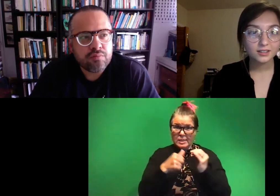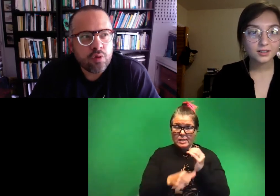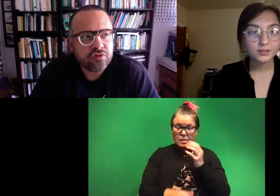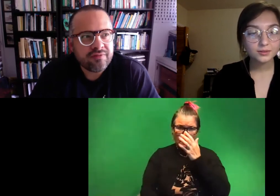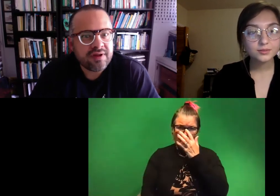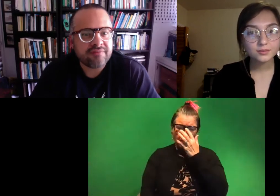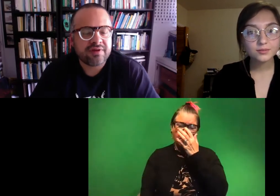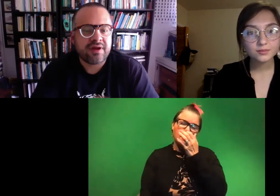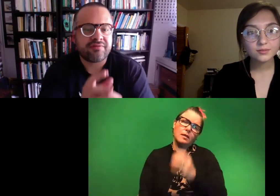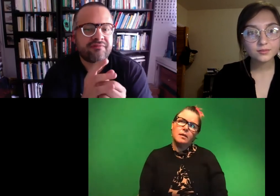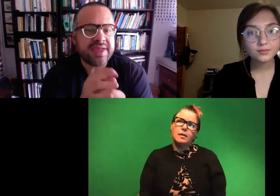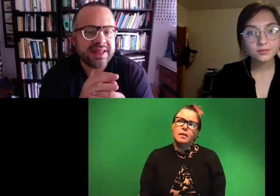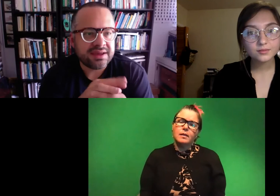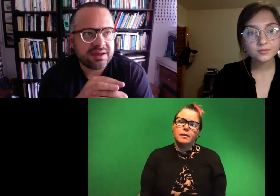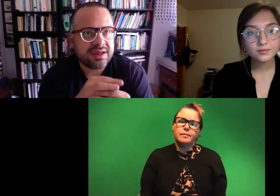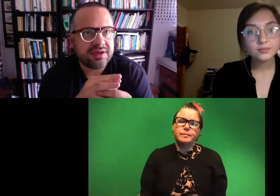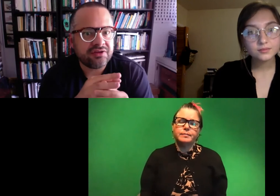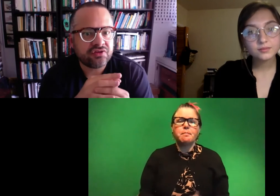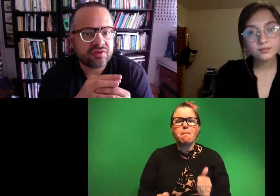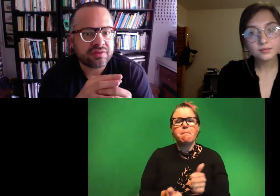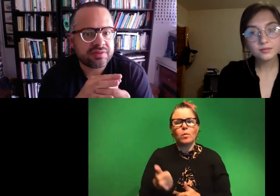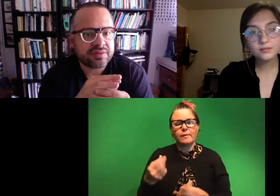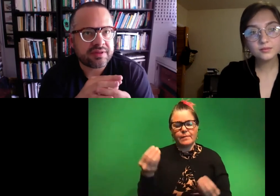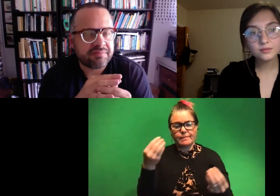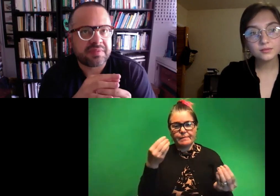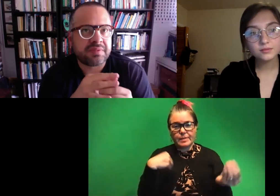So most of the feeding is